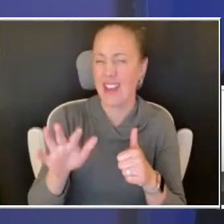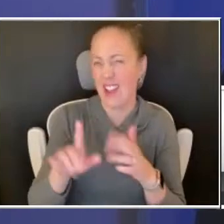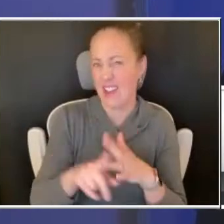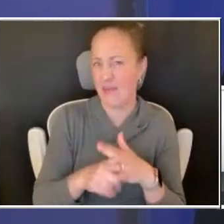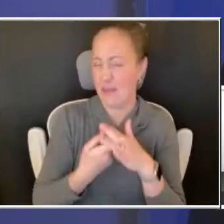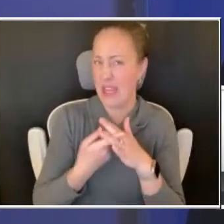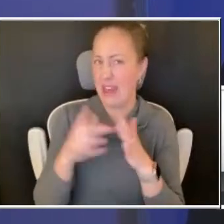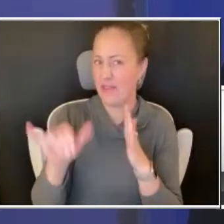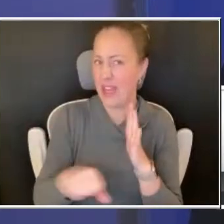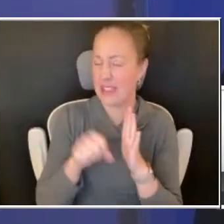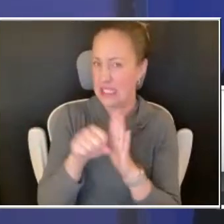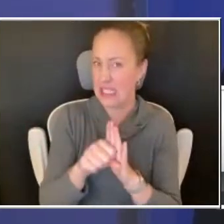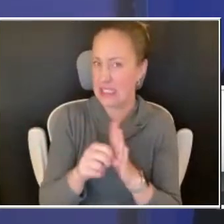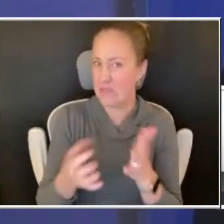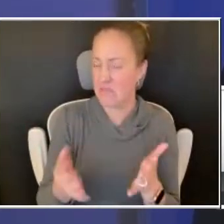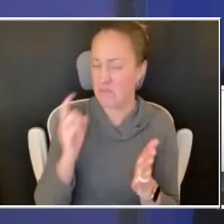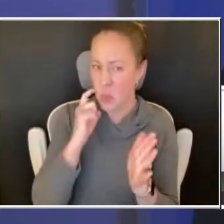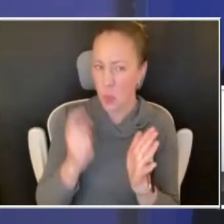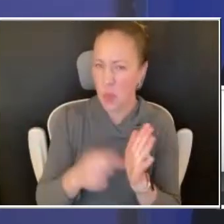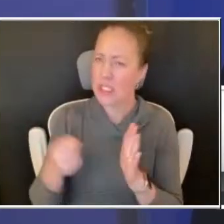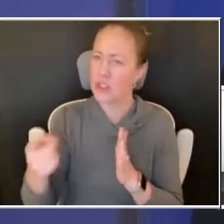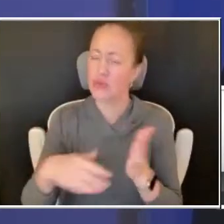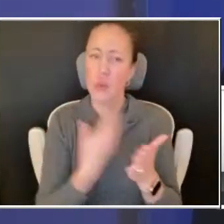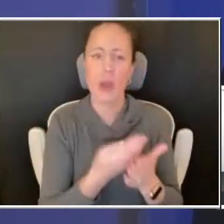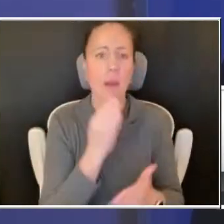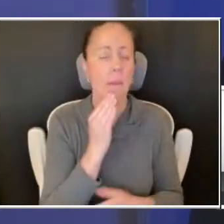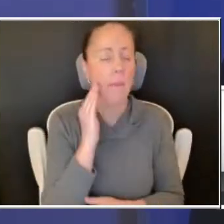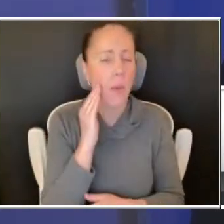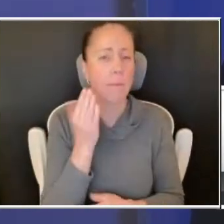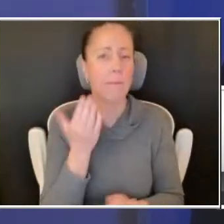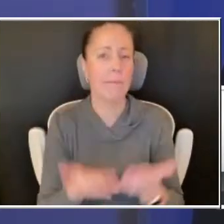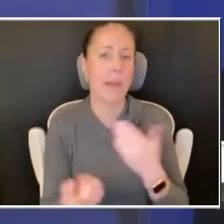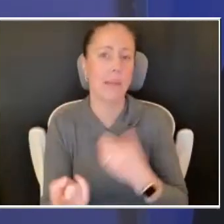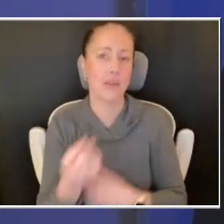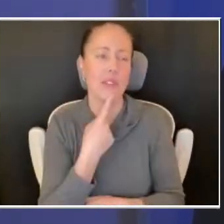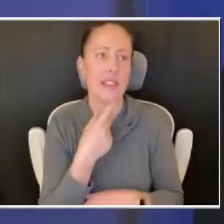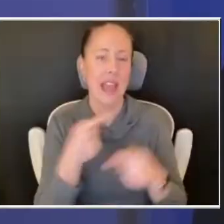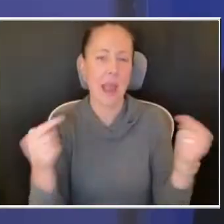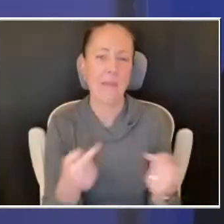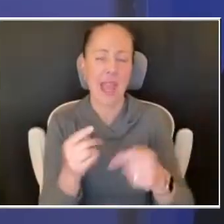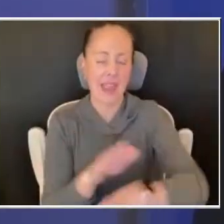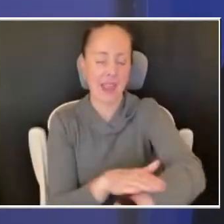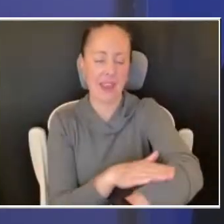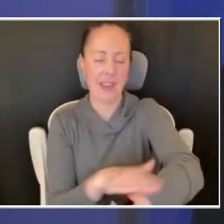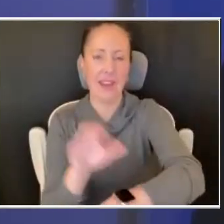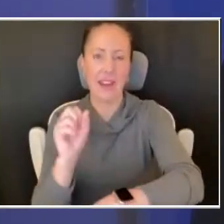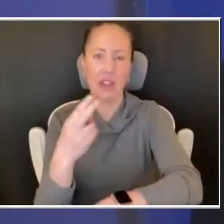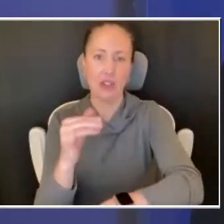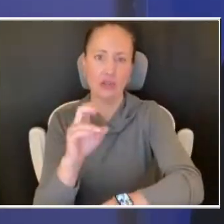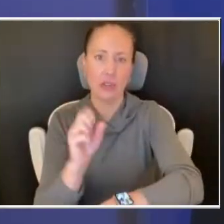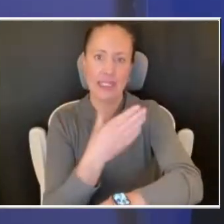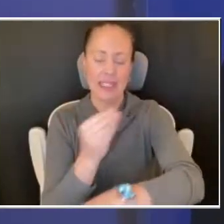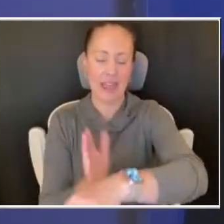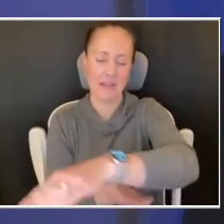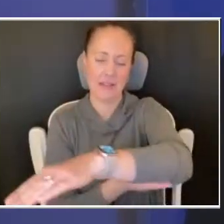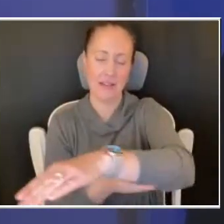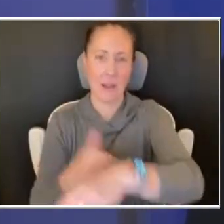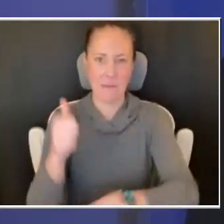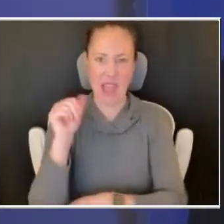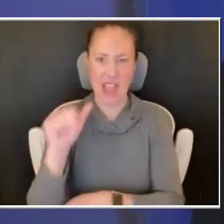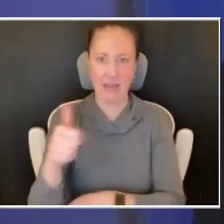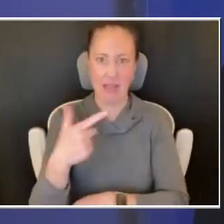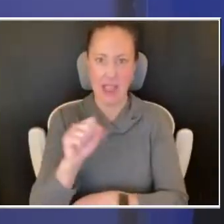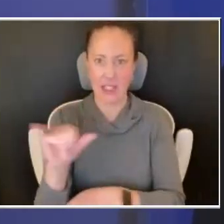and she would come home and she would say that she was having pain down the front of her shins and in the back of her calves, and I think with